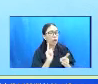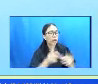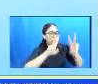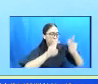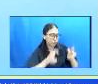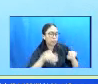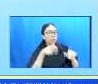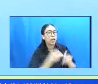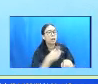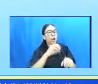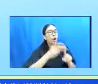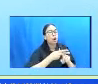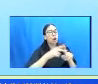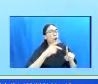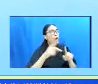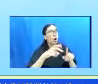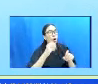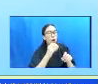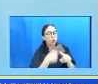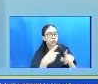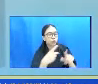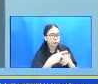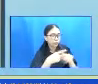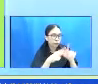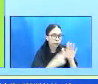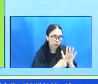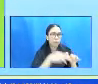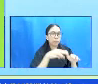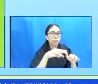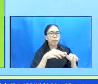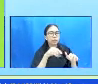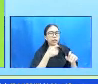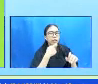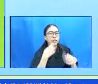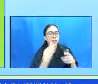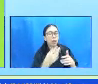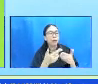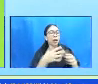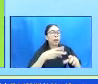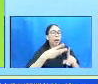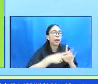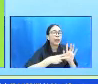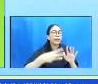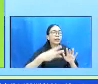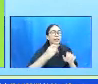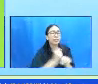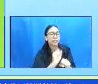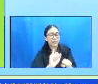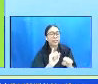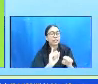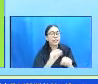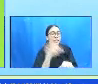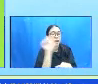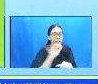actually highlights that greenhouse gas emissions caused by converting forests to plantations and palm oil mills